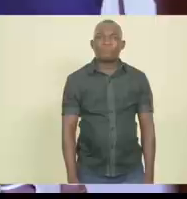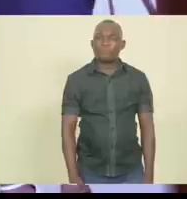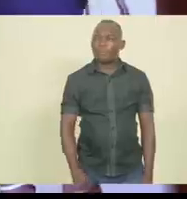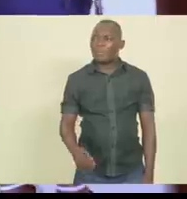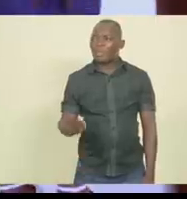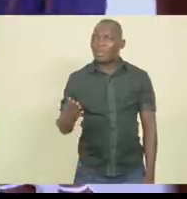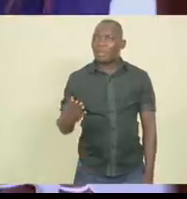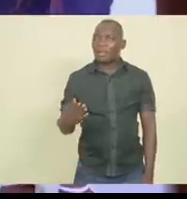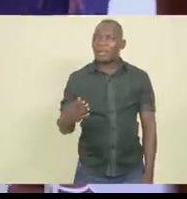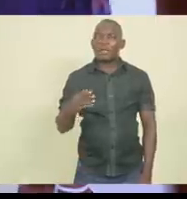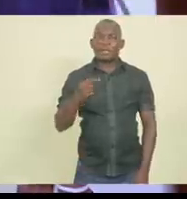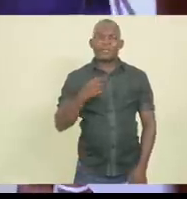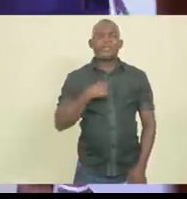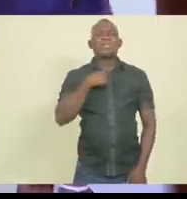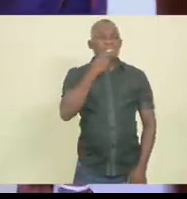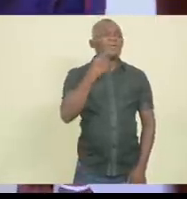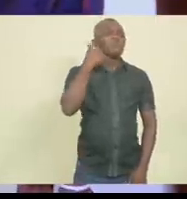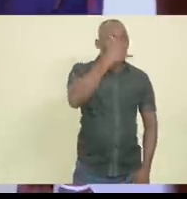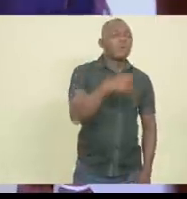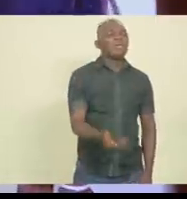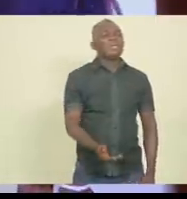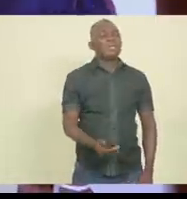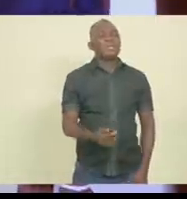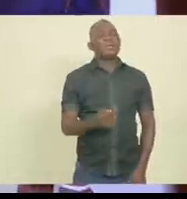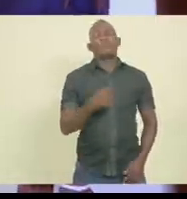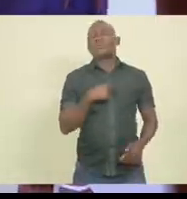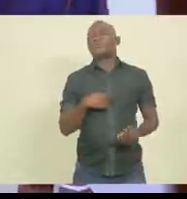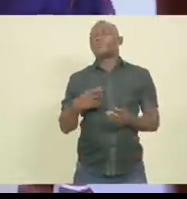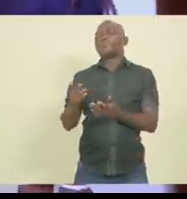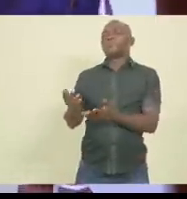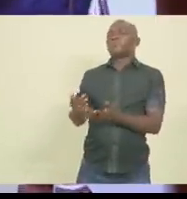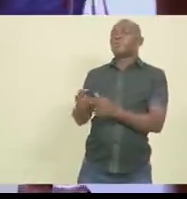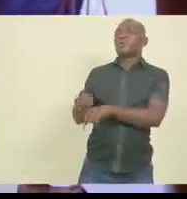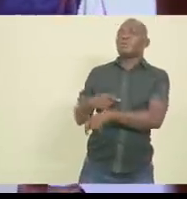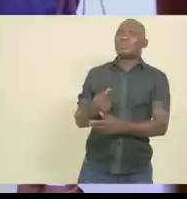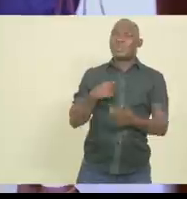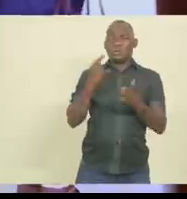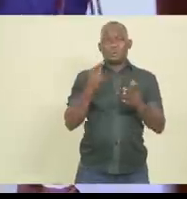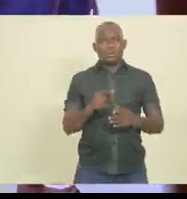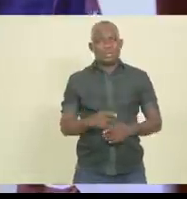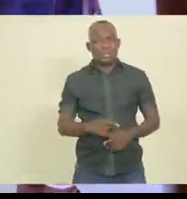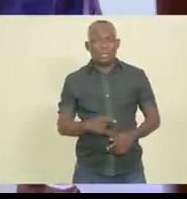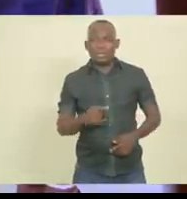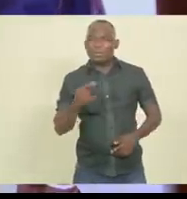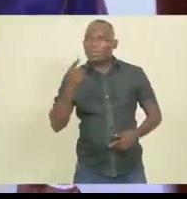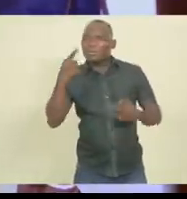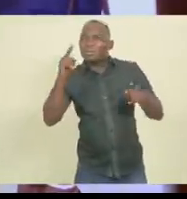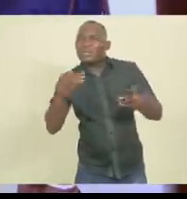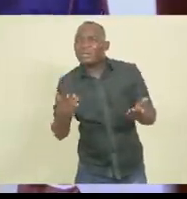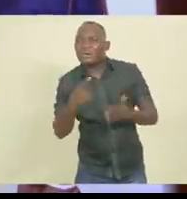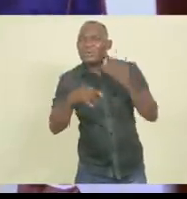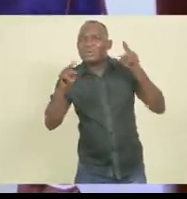Cox. Kofi, I said I will call you. See, I was tired of waiting. And by the way, what was happening there?